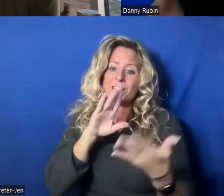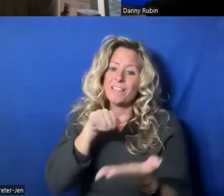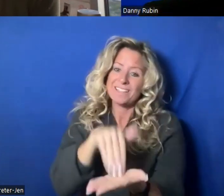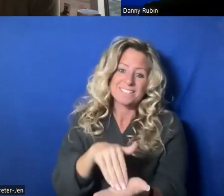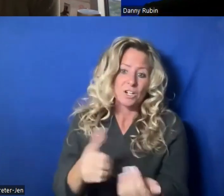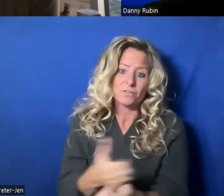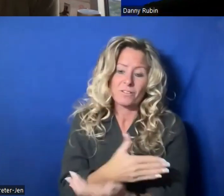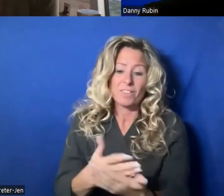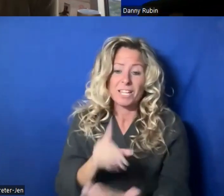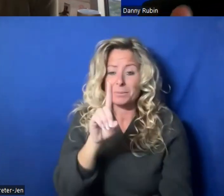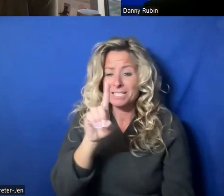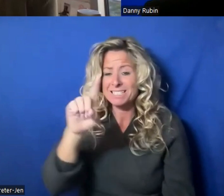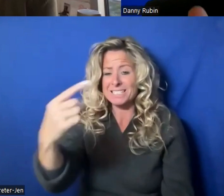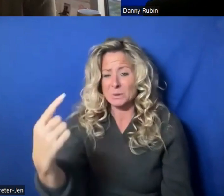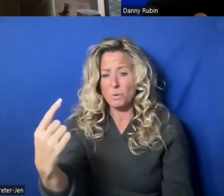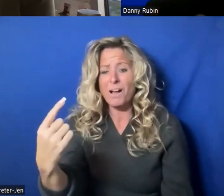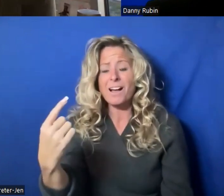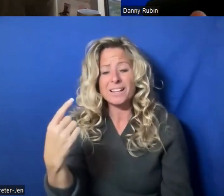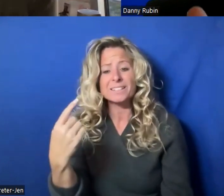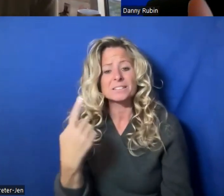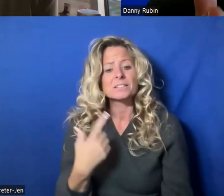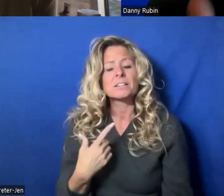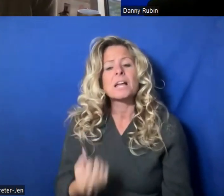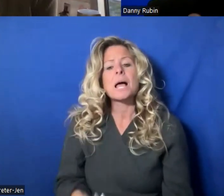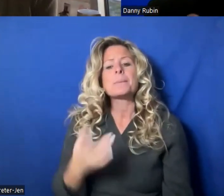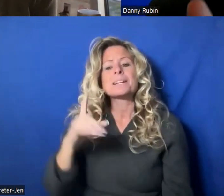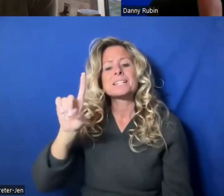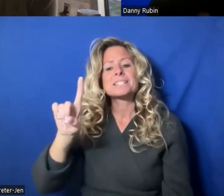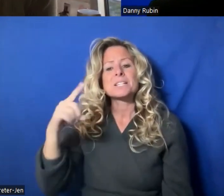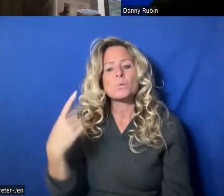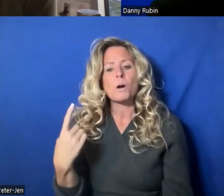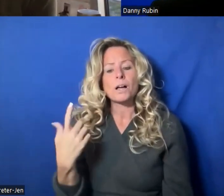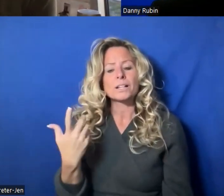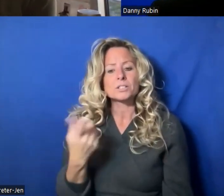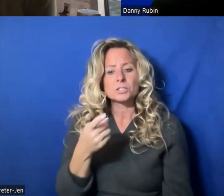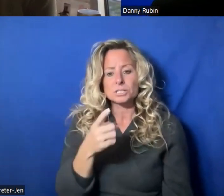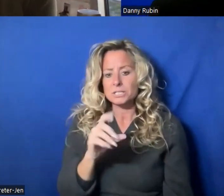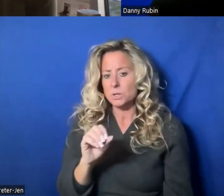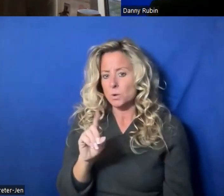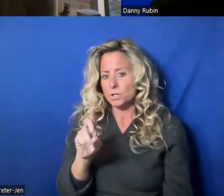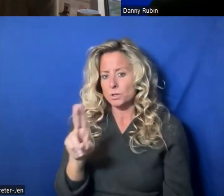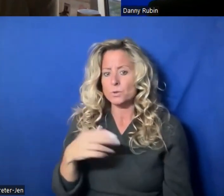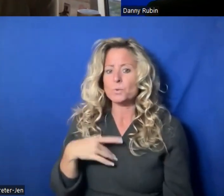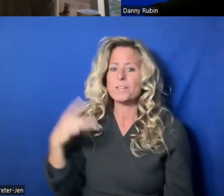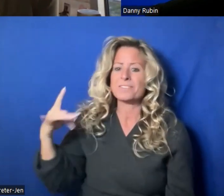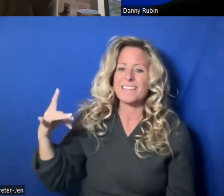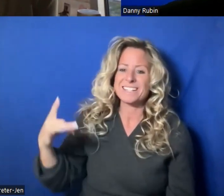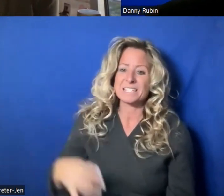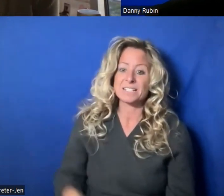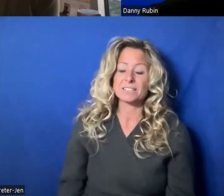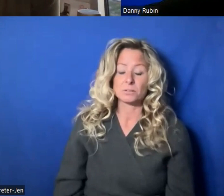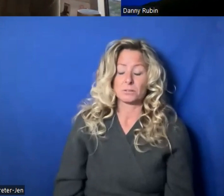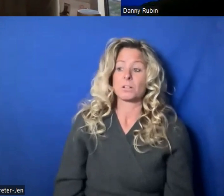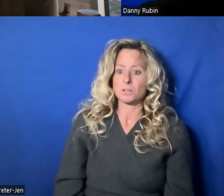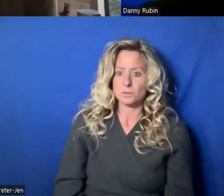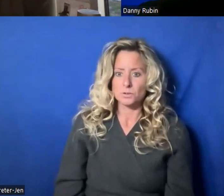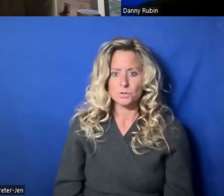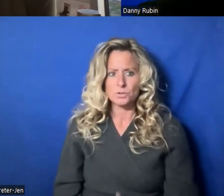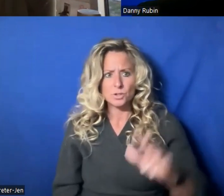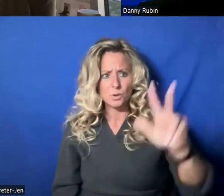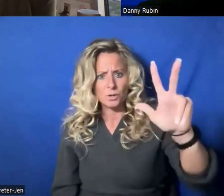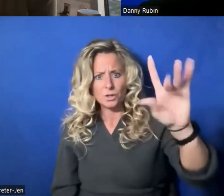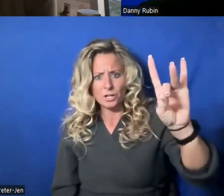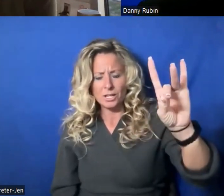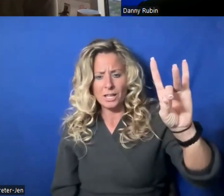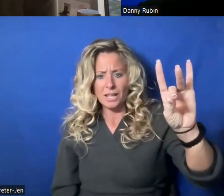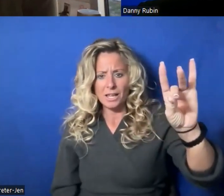of the Division I athletics program. How many Division I athletic sports does ODU have? 18. 18. Oh, so 38 at Princeton